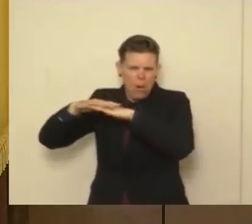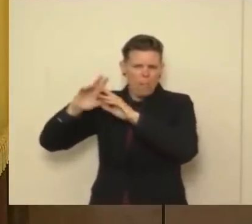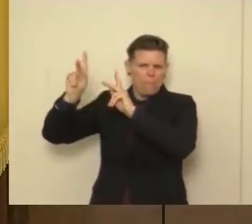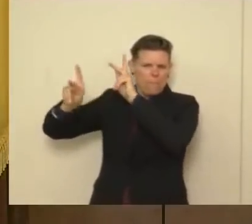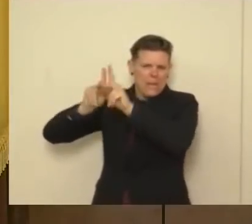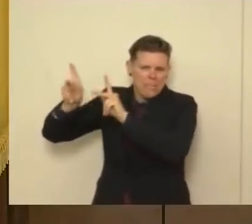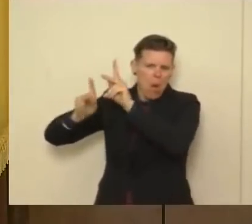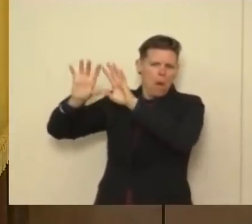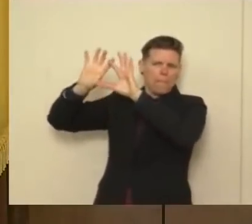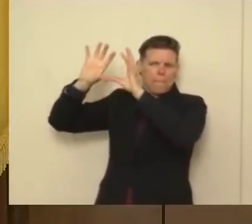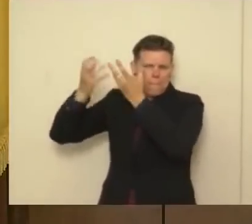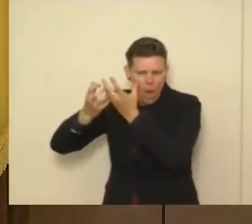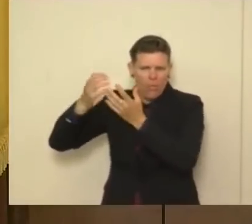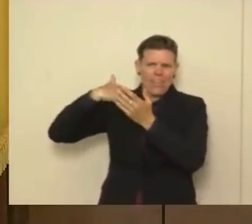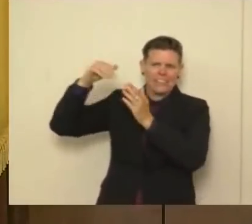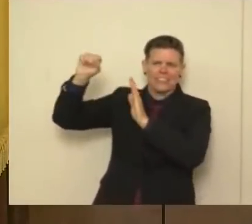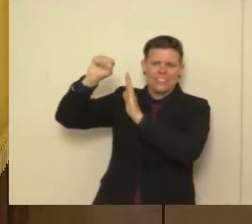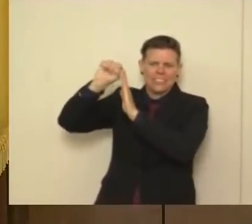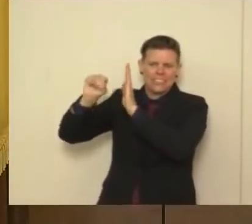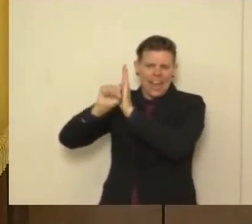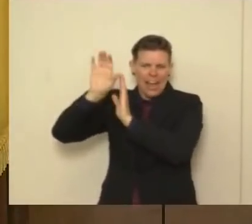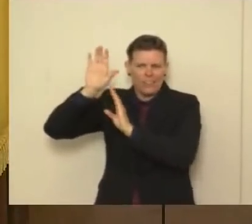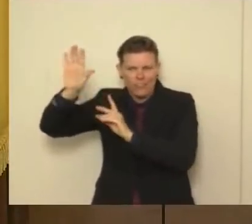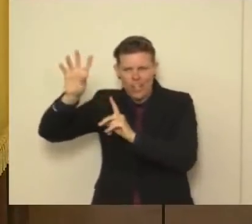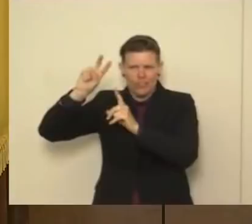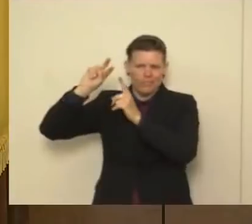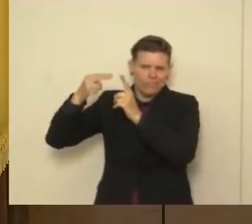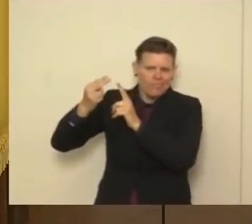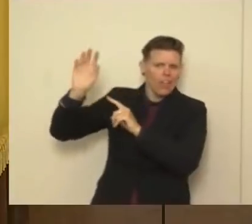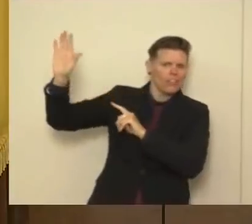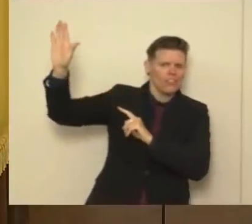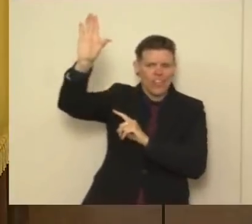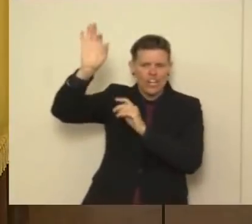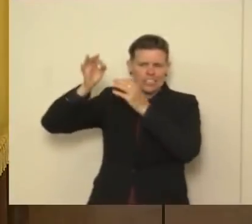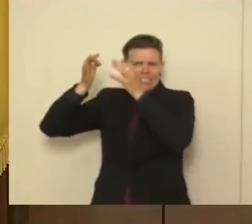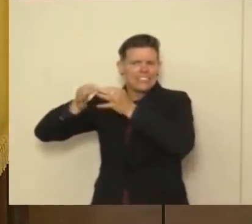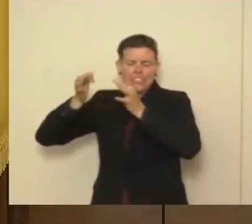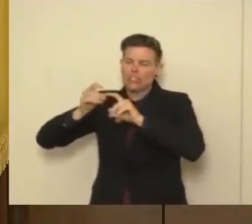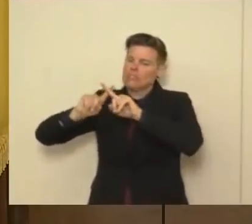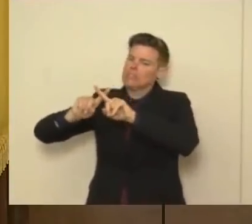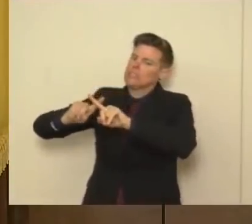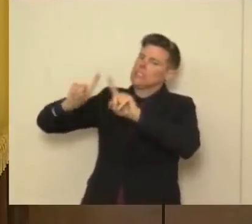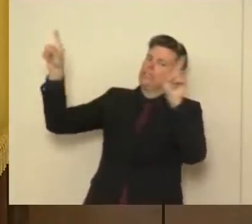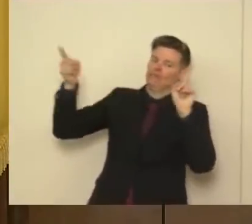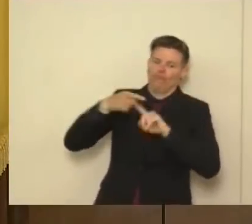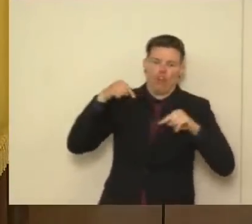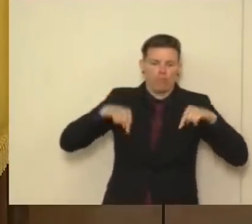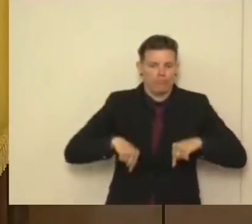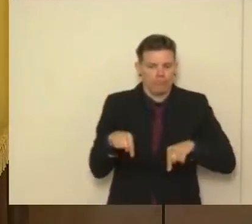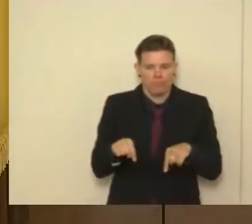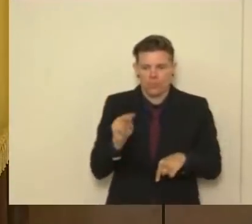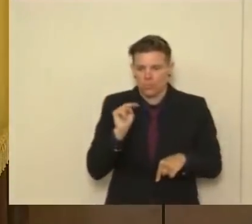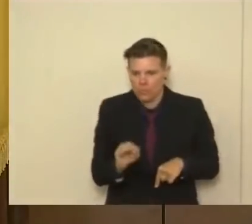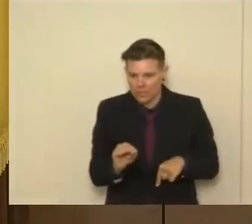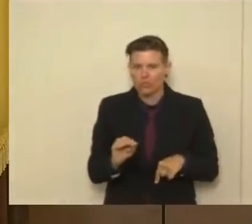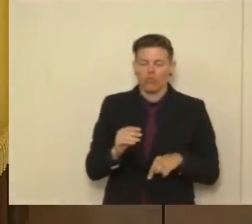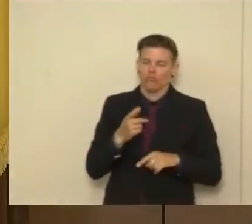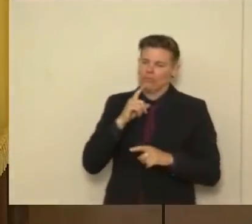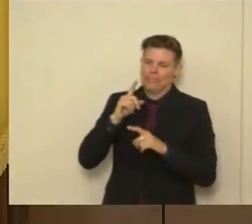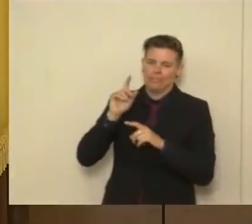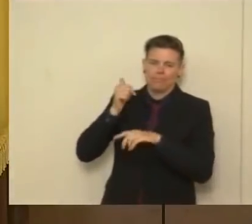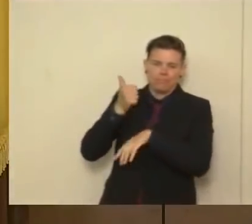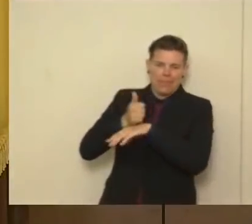state factors and social determinants of health that are very, very differently county to county, say, like in